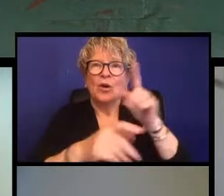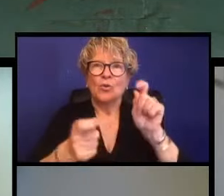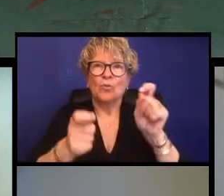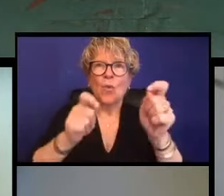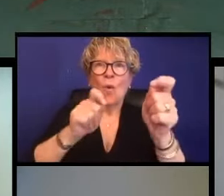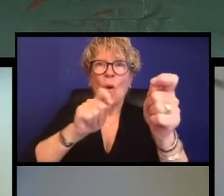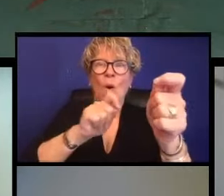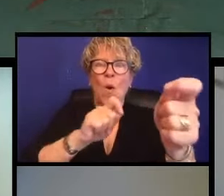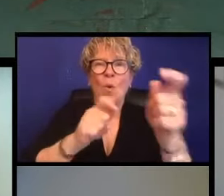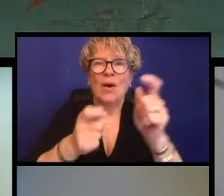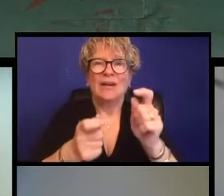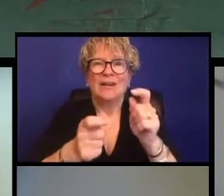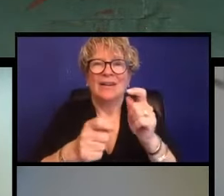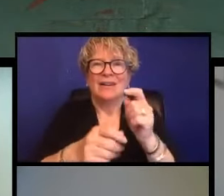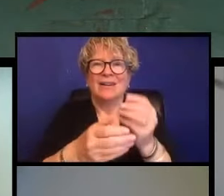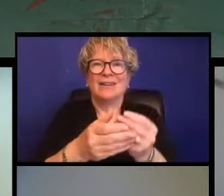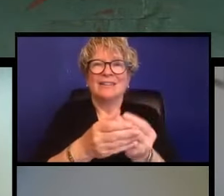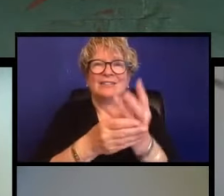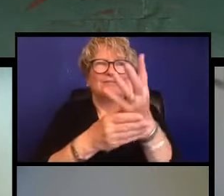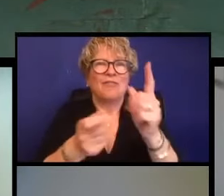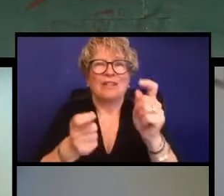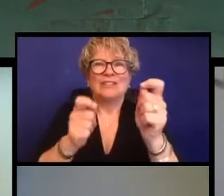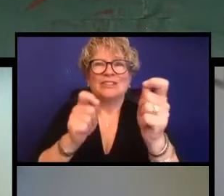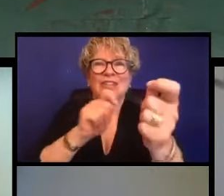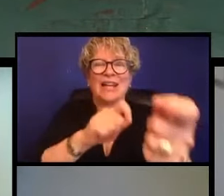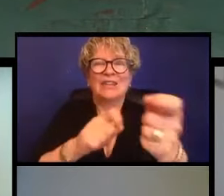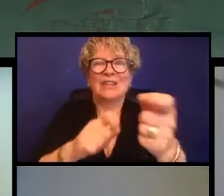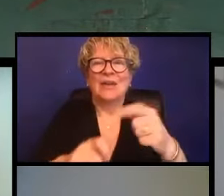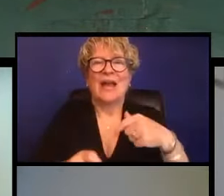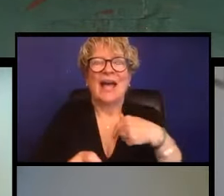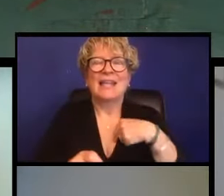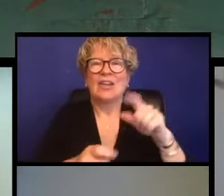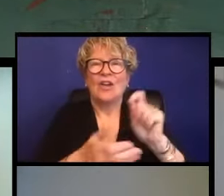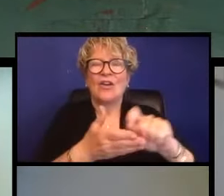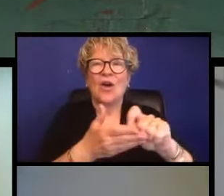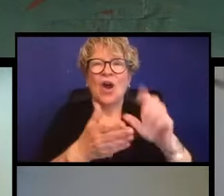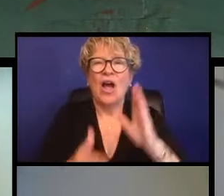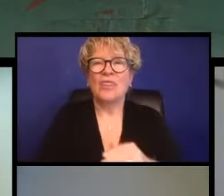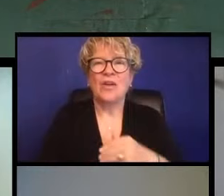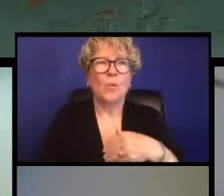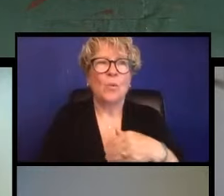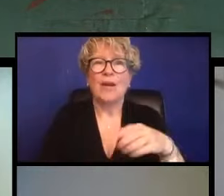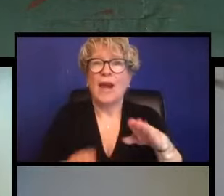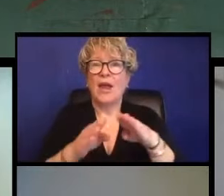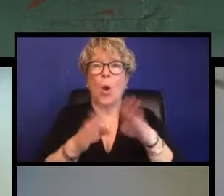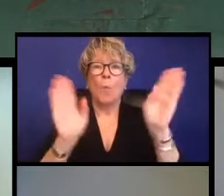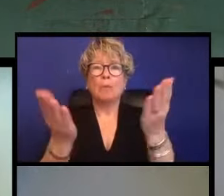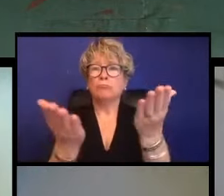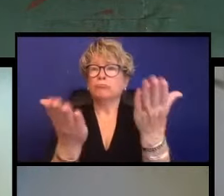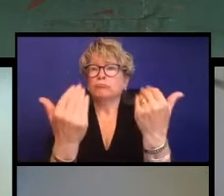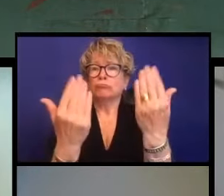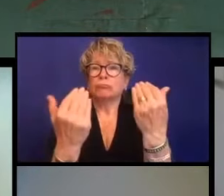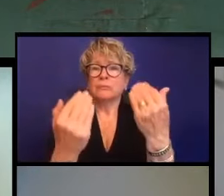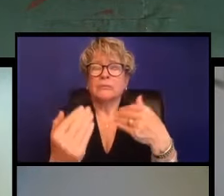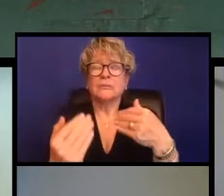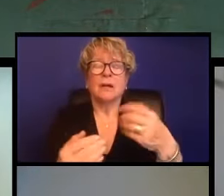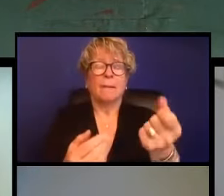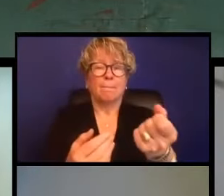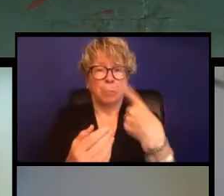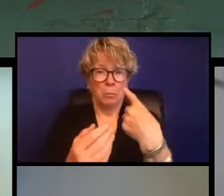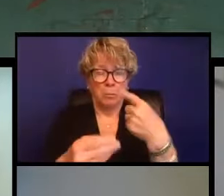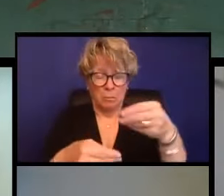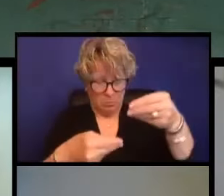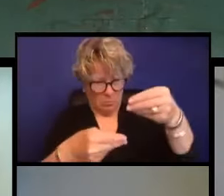my open submissions inbox, who I had not read before, with a fantasy world that it was